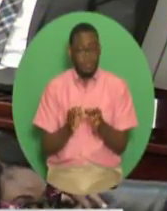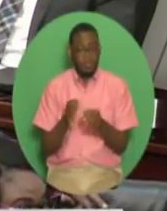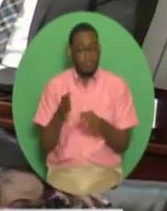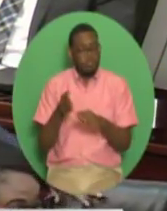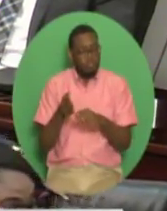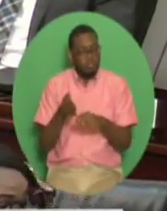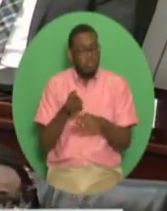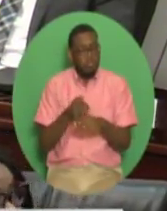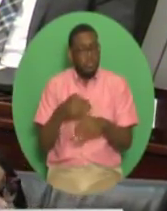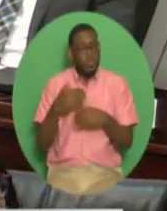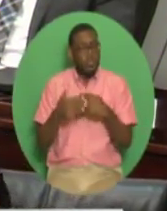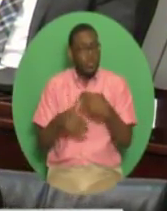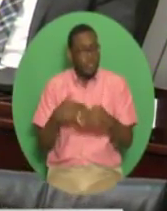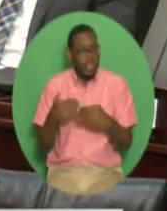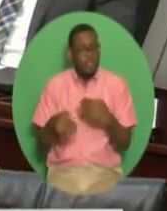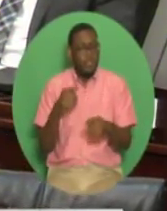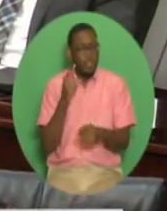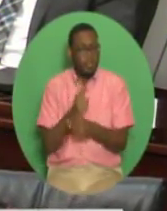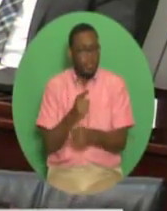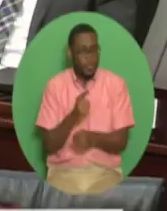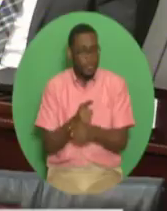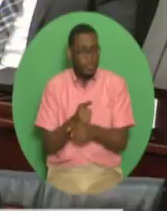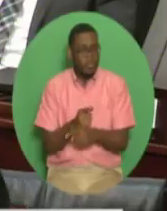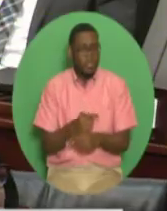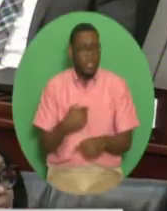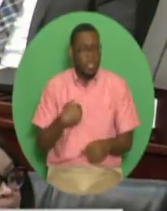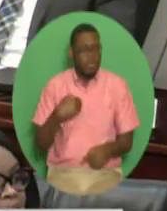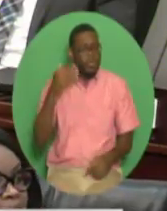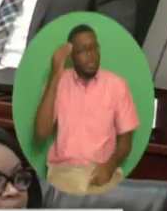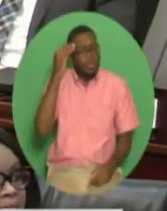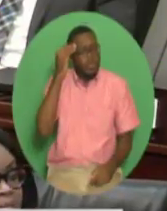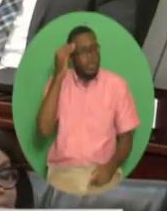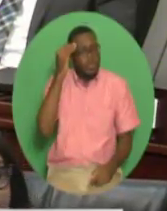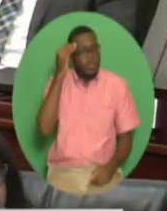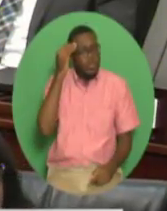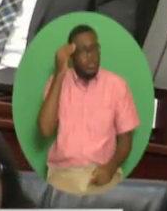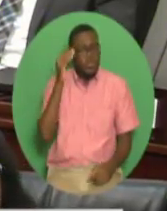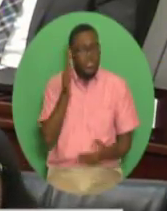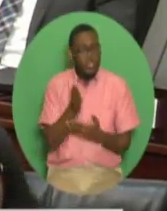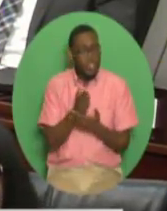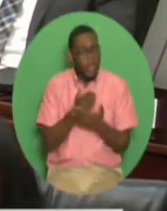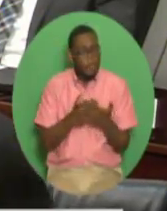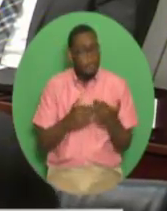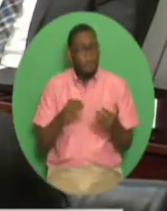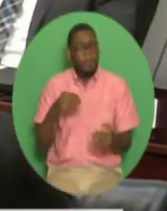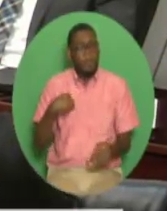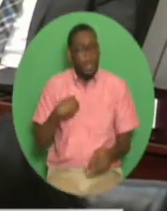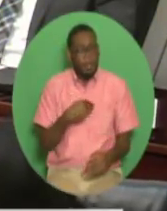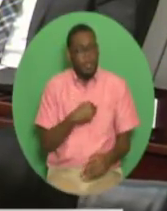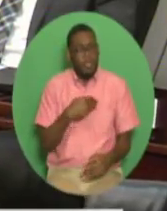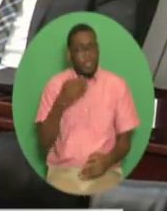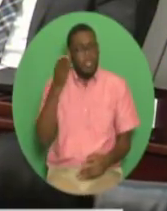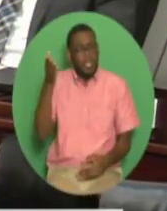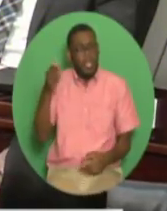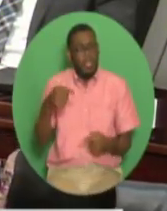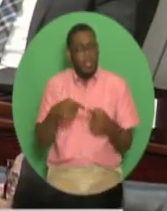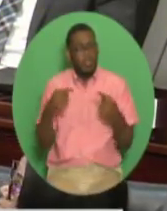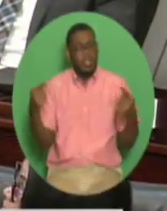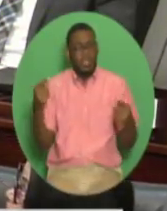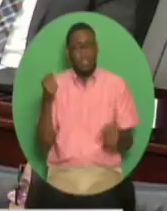refurbished. Madam Speaker, I understand the deficiency of certain members on the other side in not understanding the